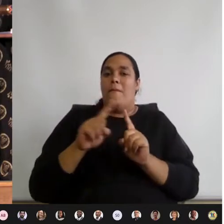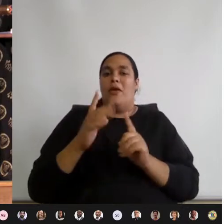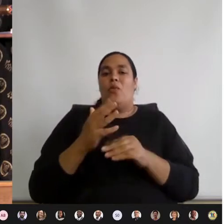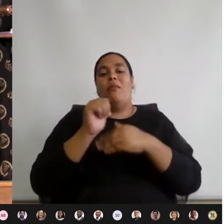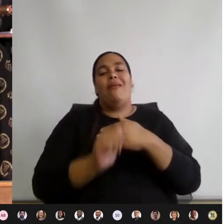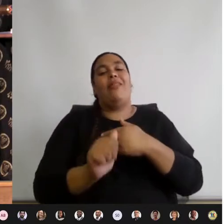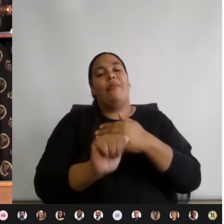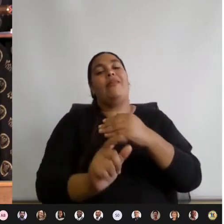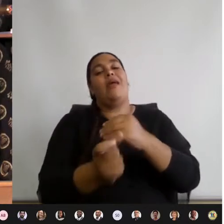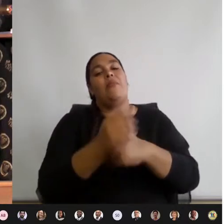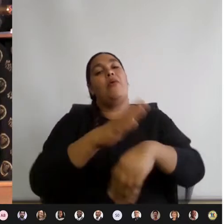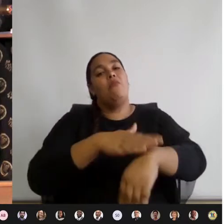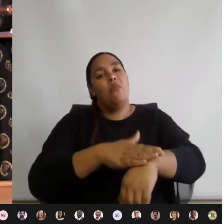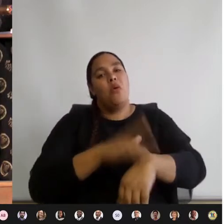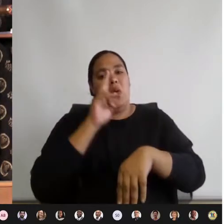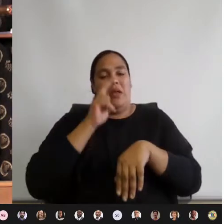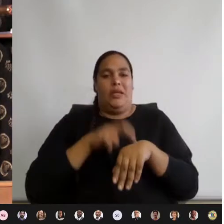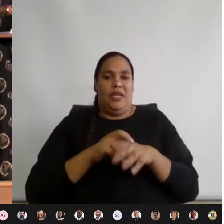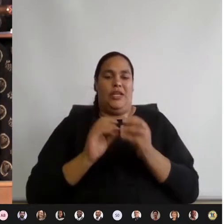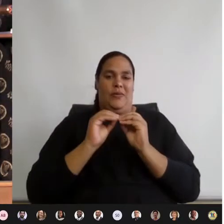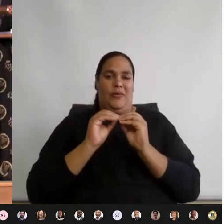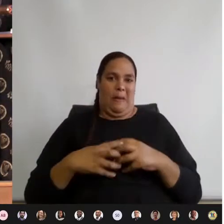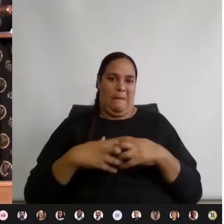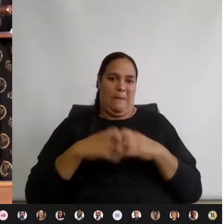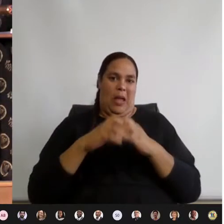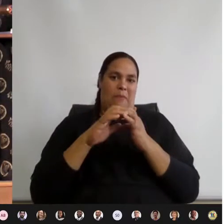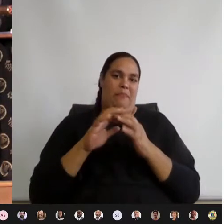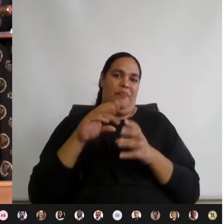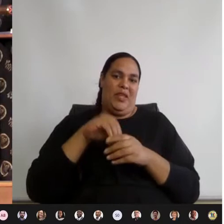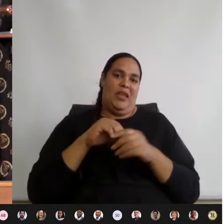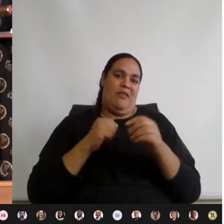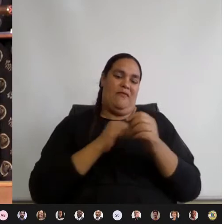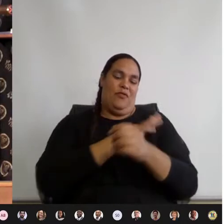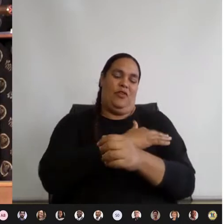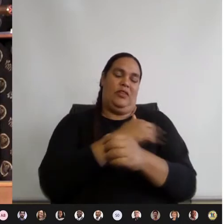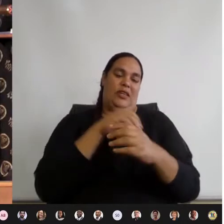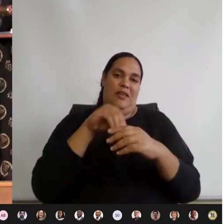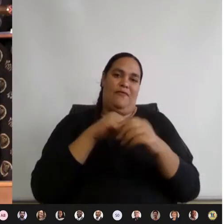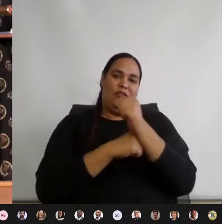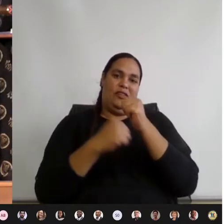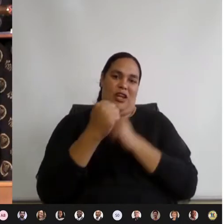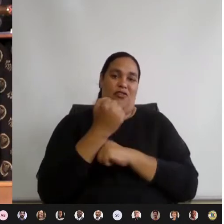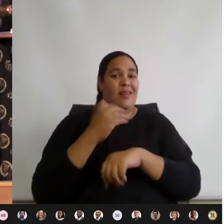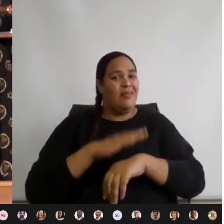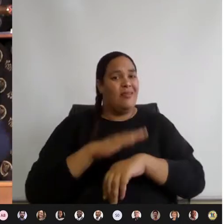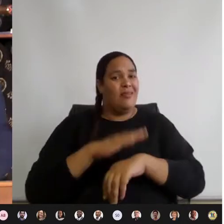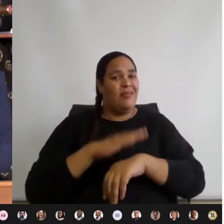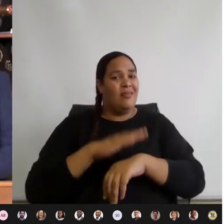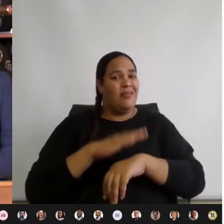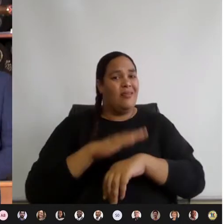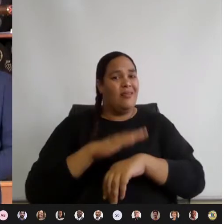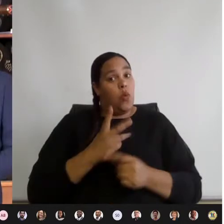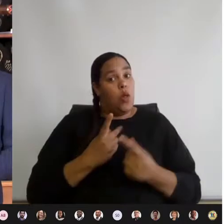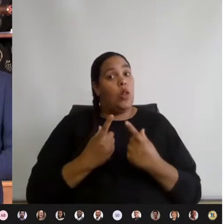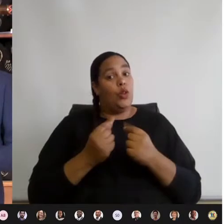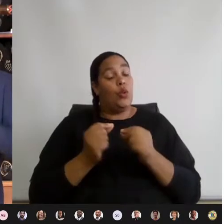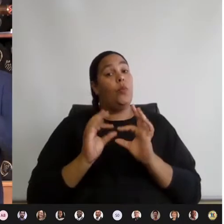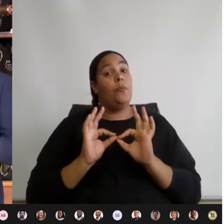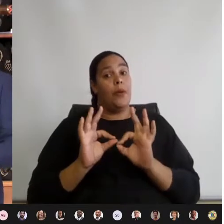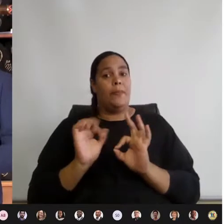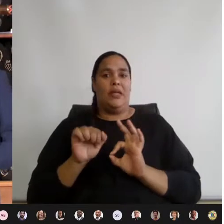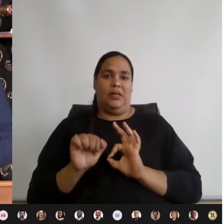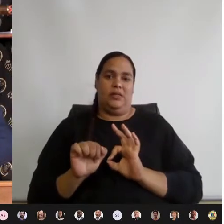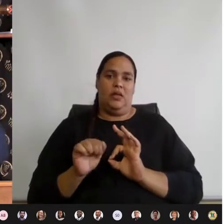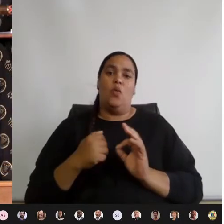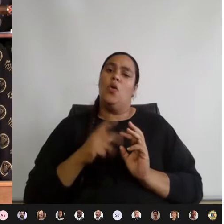months still to put an infrastructure authority in place. It takes time. We will do it properly.